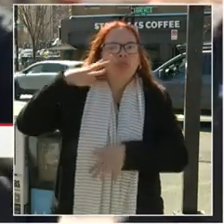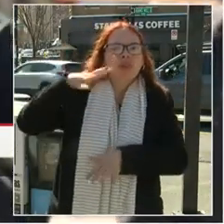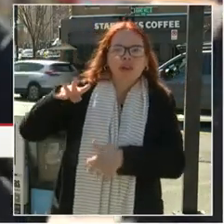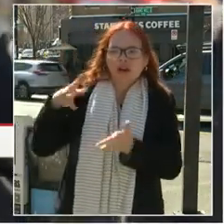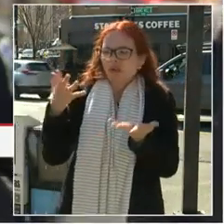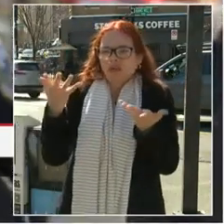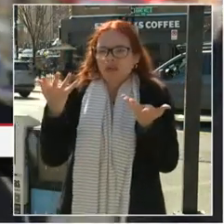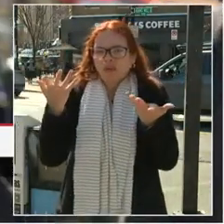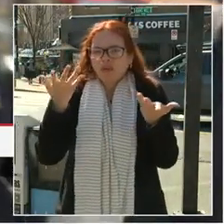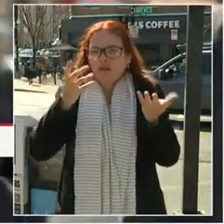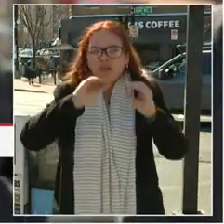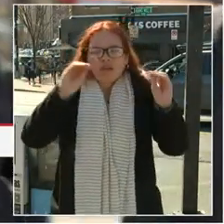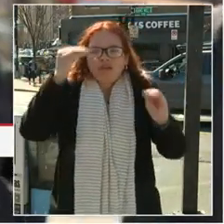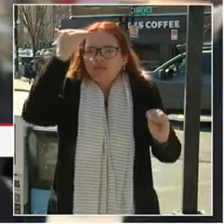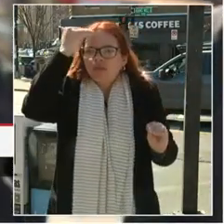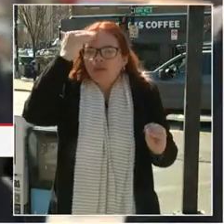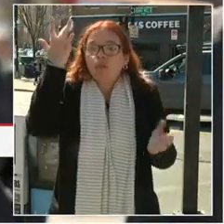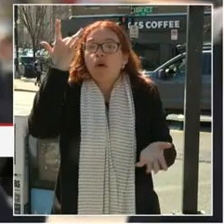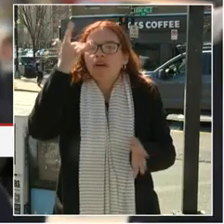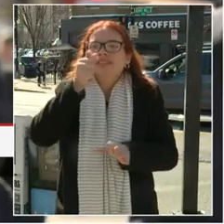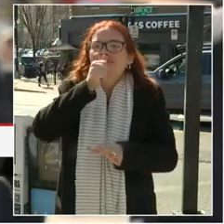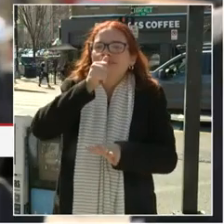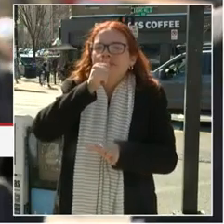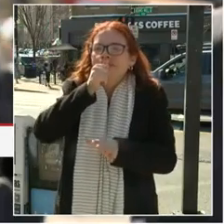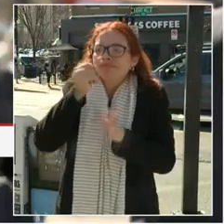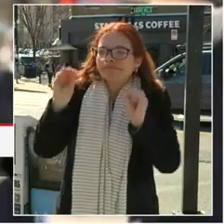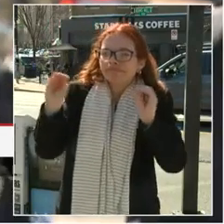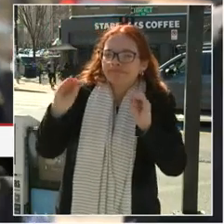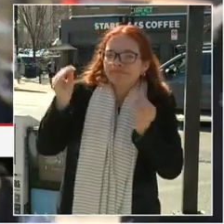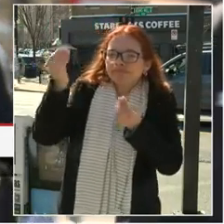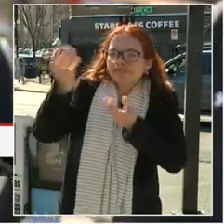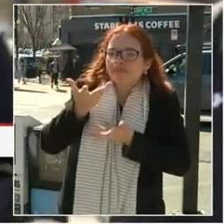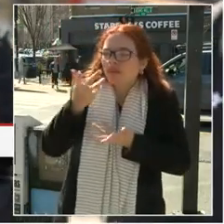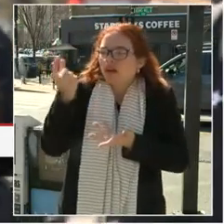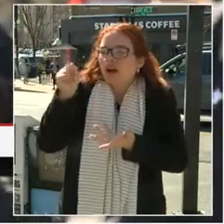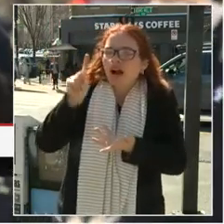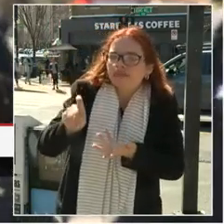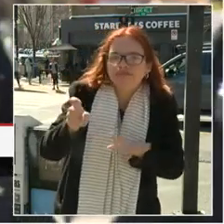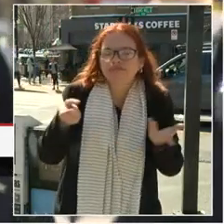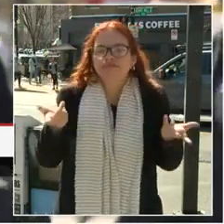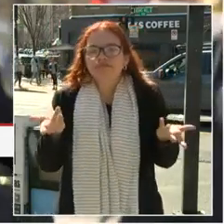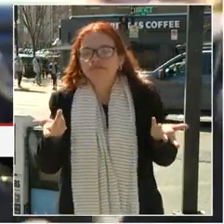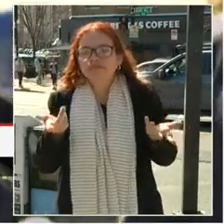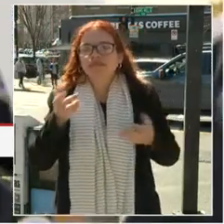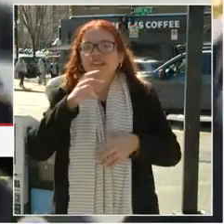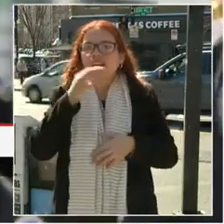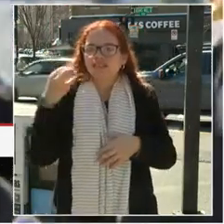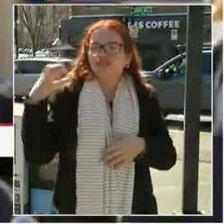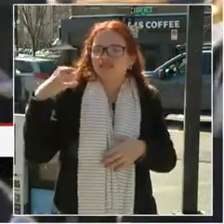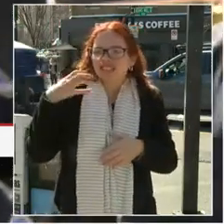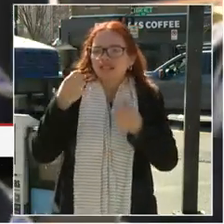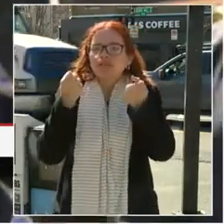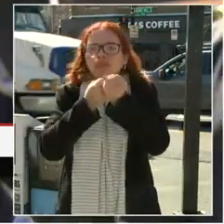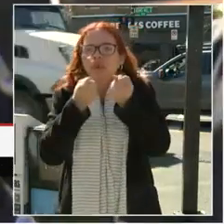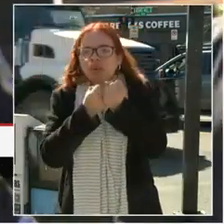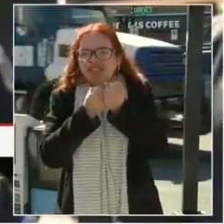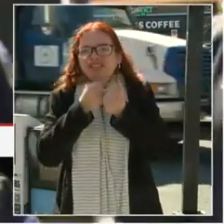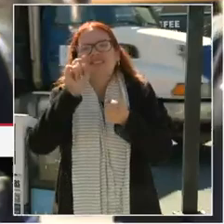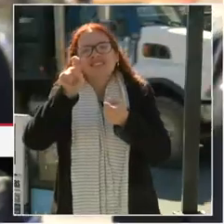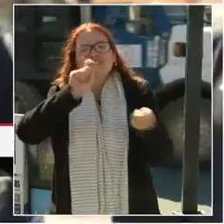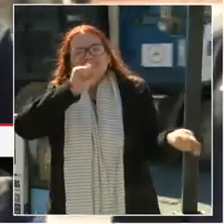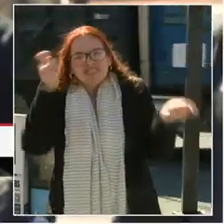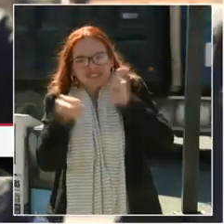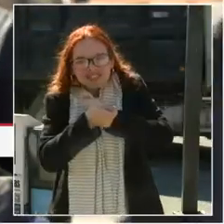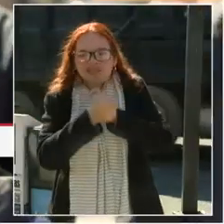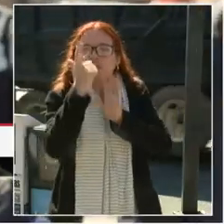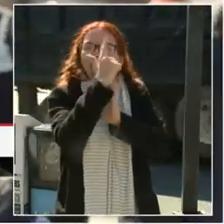of the confidentiality requirements. So people are asking, and might you and the chief support changing the law if that's